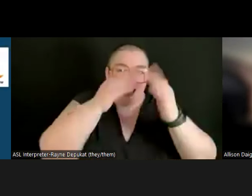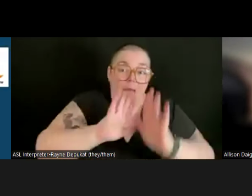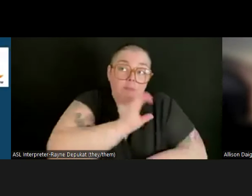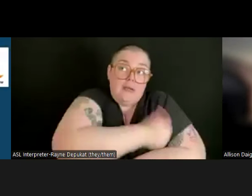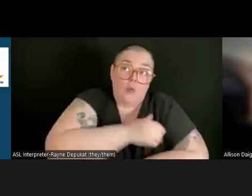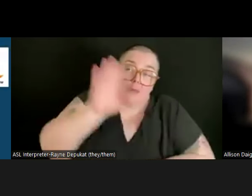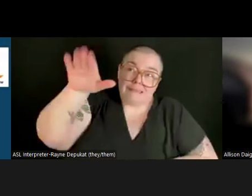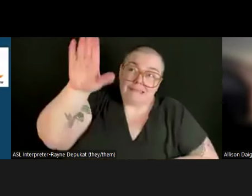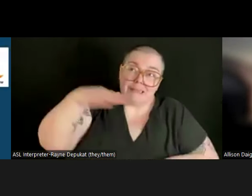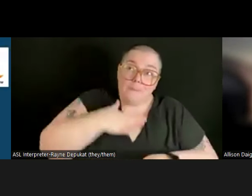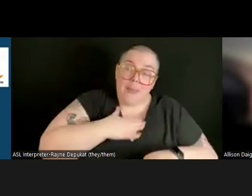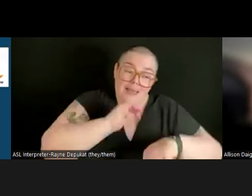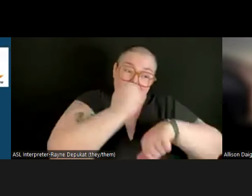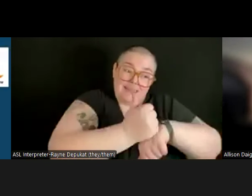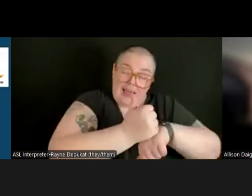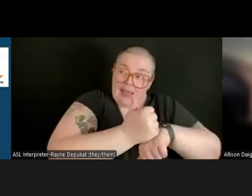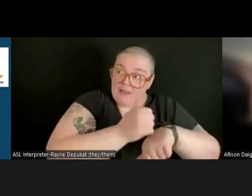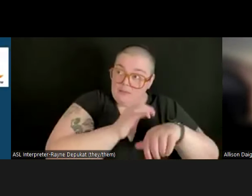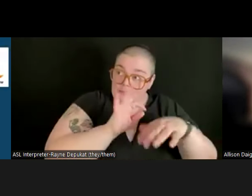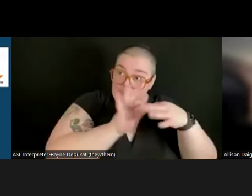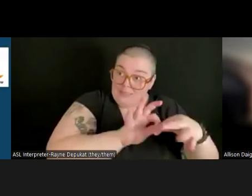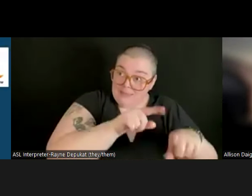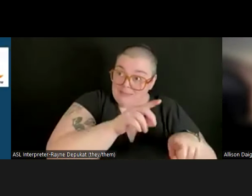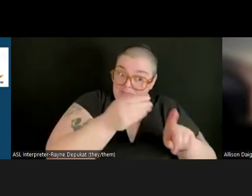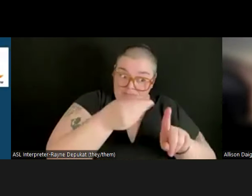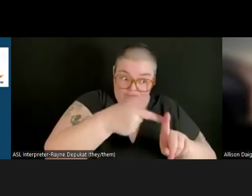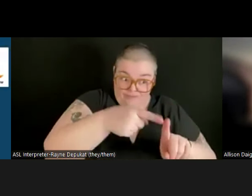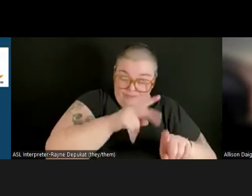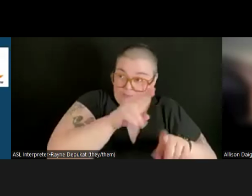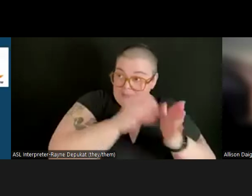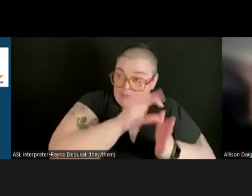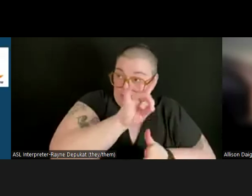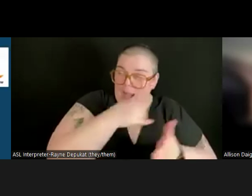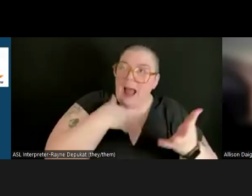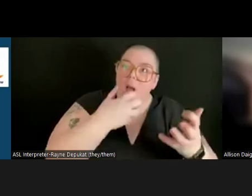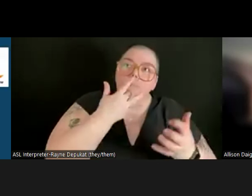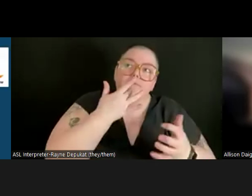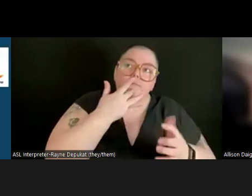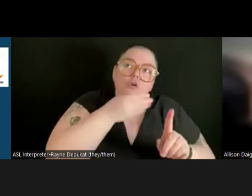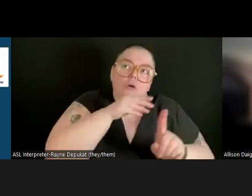your site-based subsidy into a portable voucher.